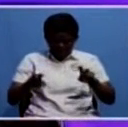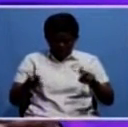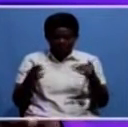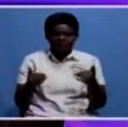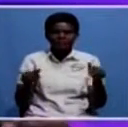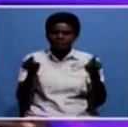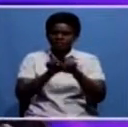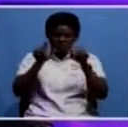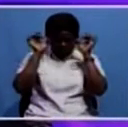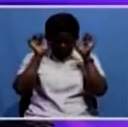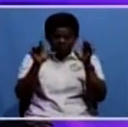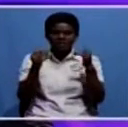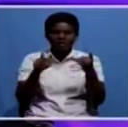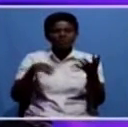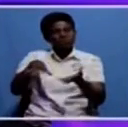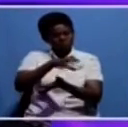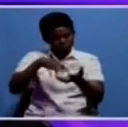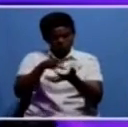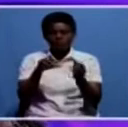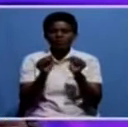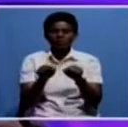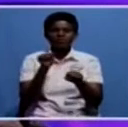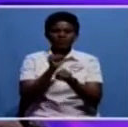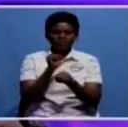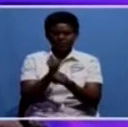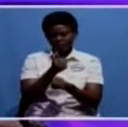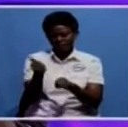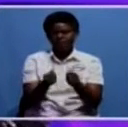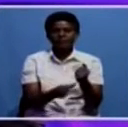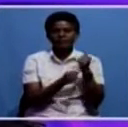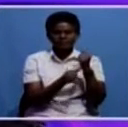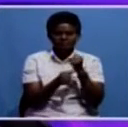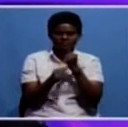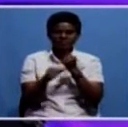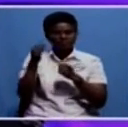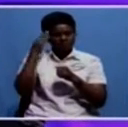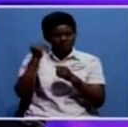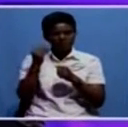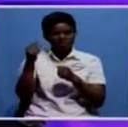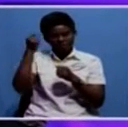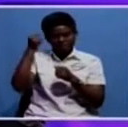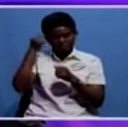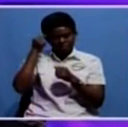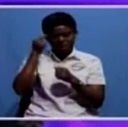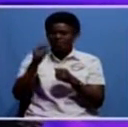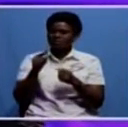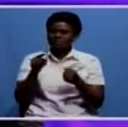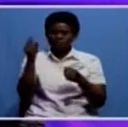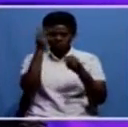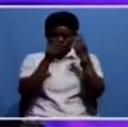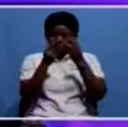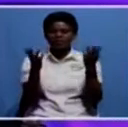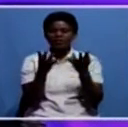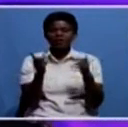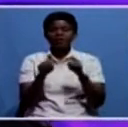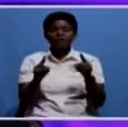and you risk actually jeopardizing the work of other agencies. And this is why government is not agitated, but we must